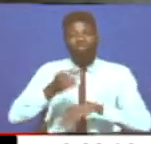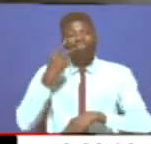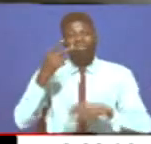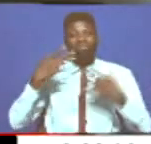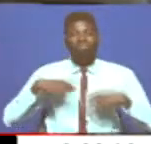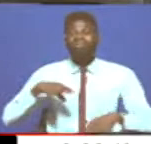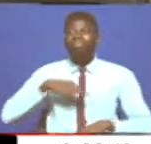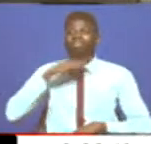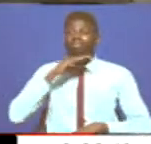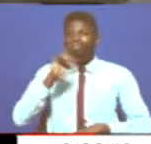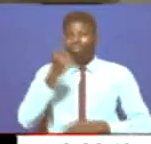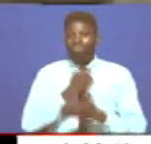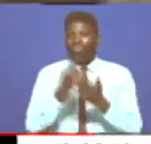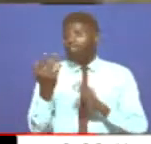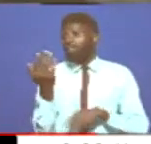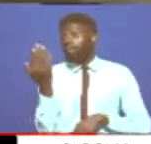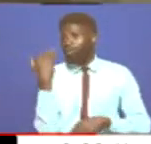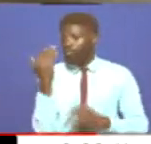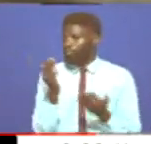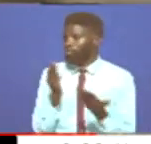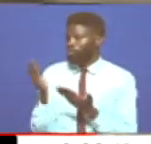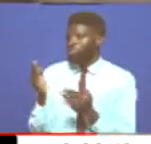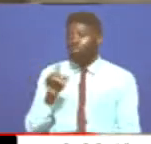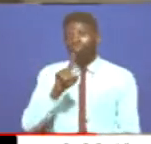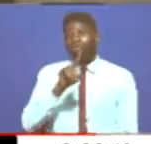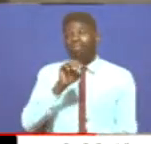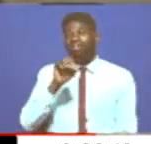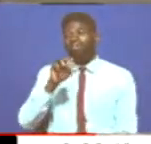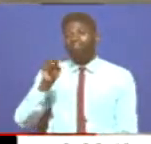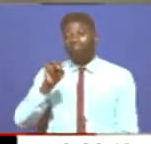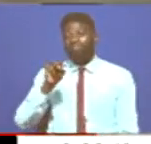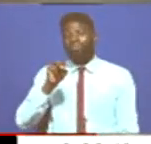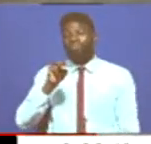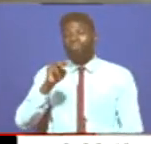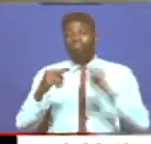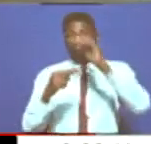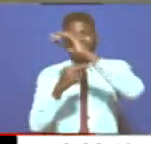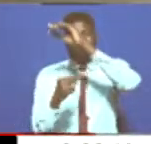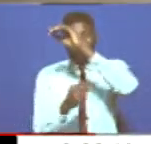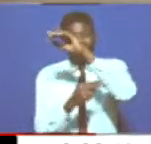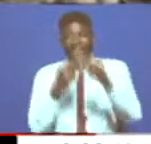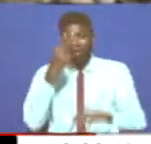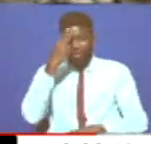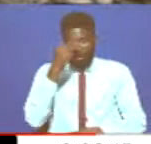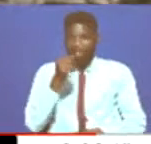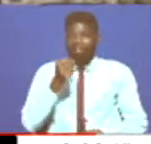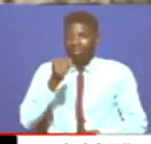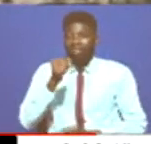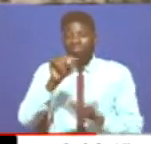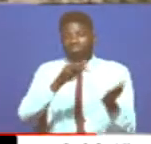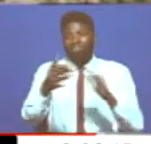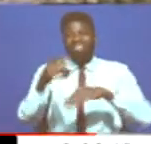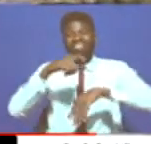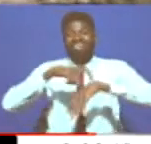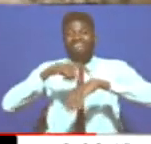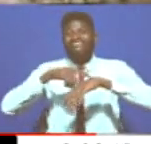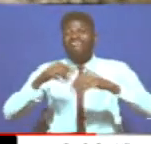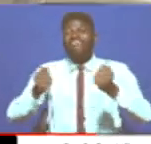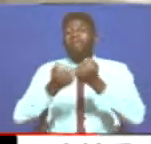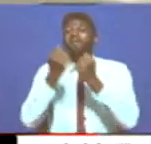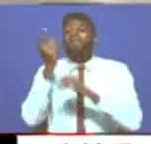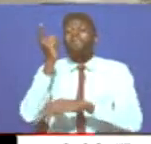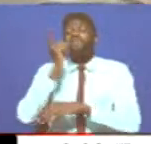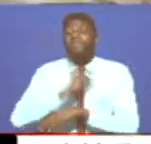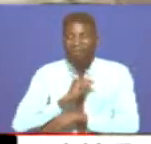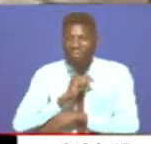ago, a 100 million shillings bridge in Kajiado collapsed days after it was commissioned. This was largely blamed